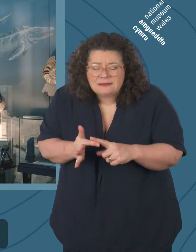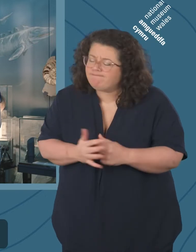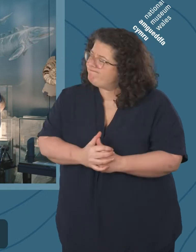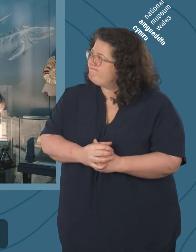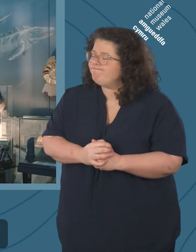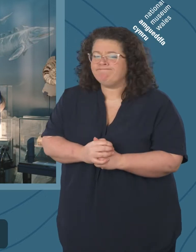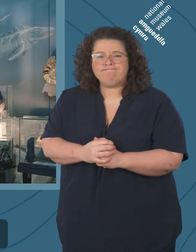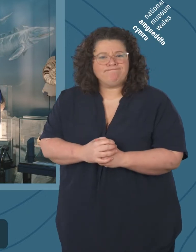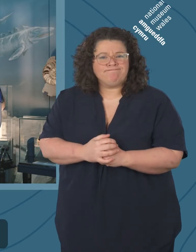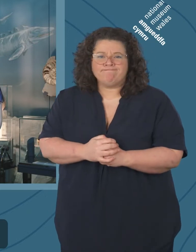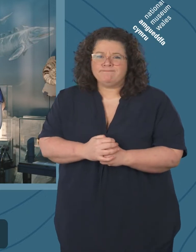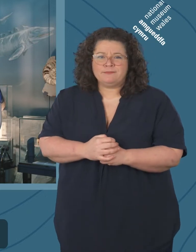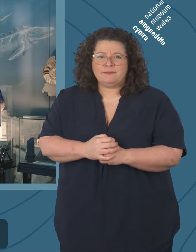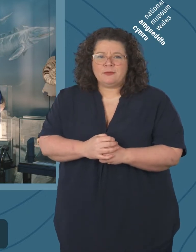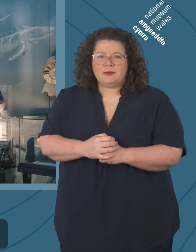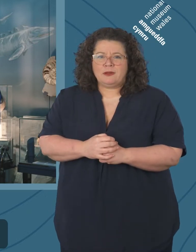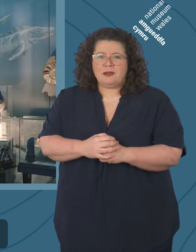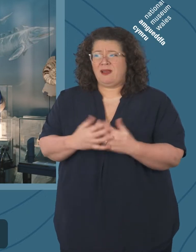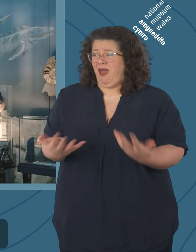Ammonite? No.